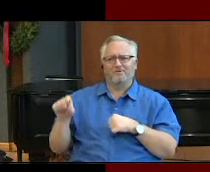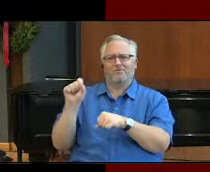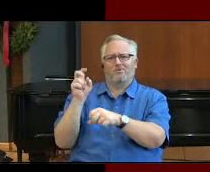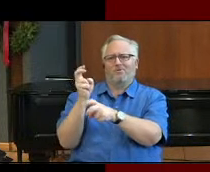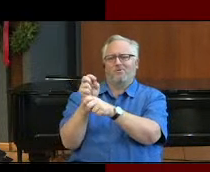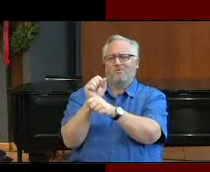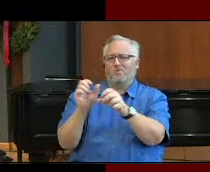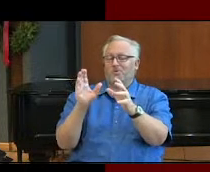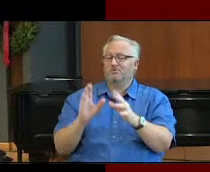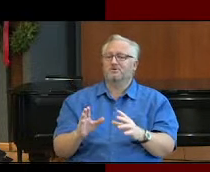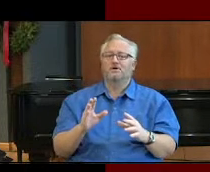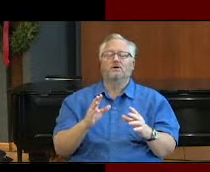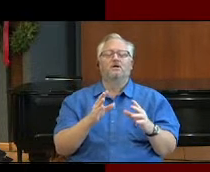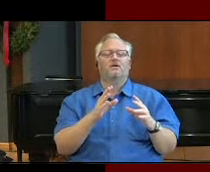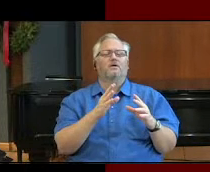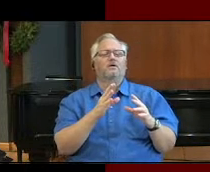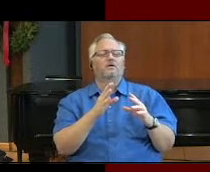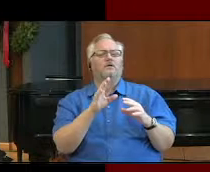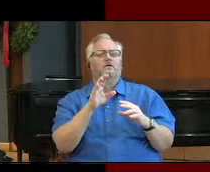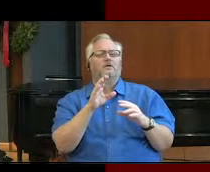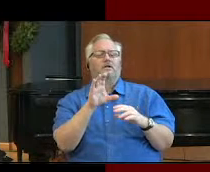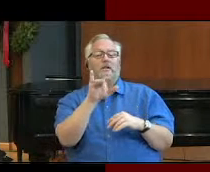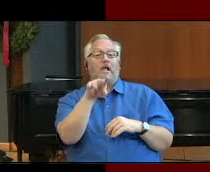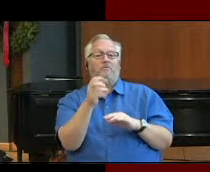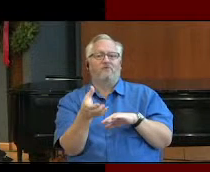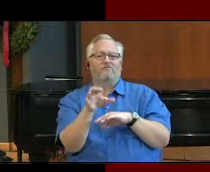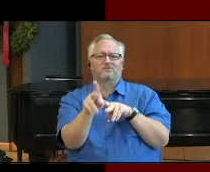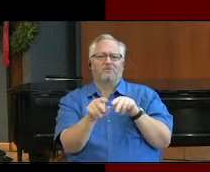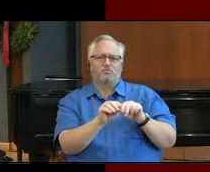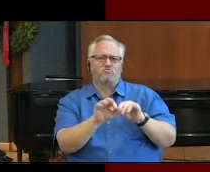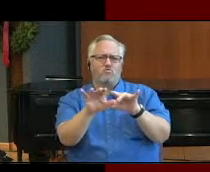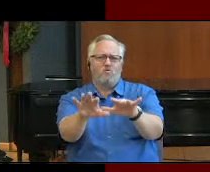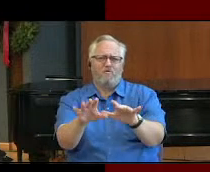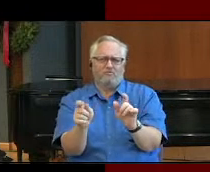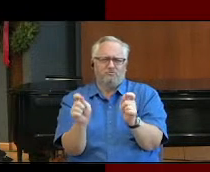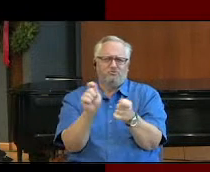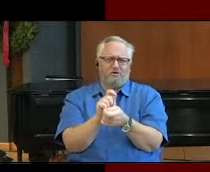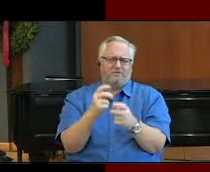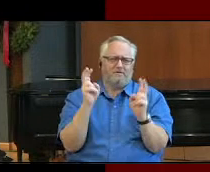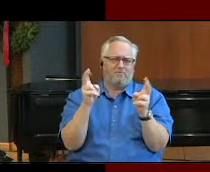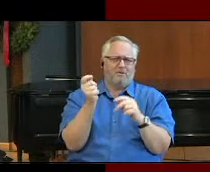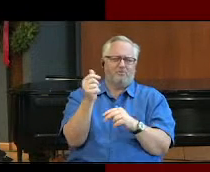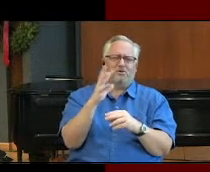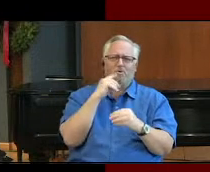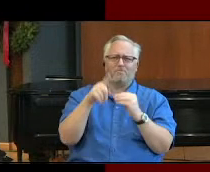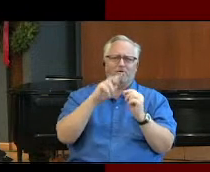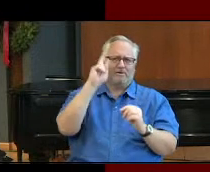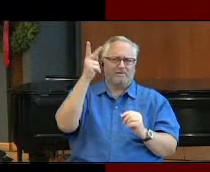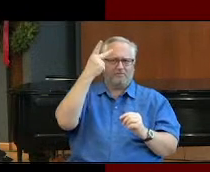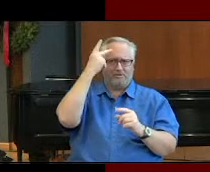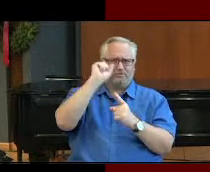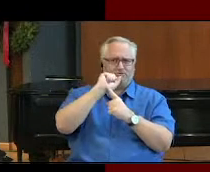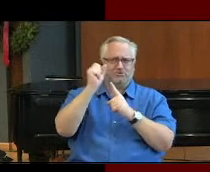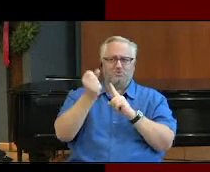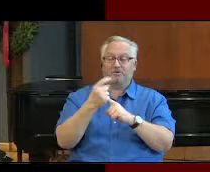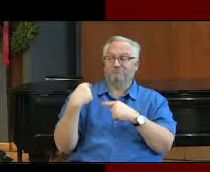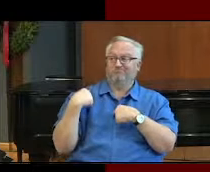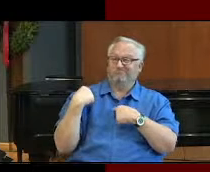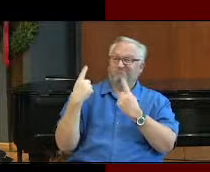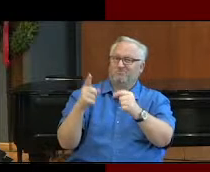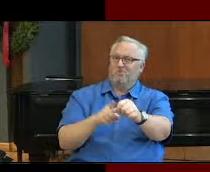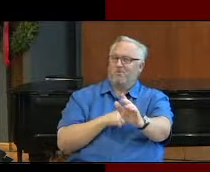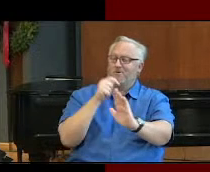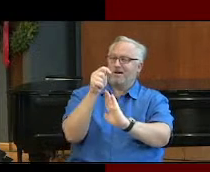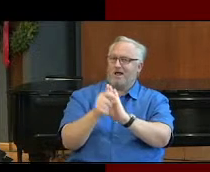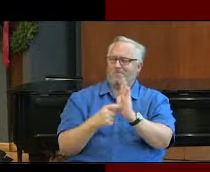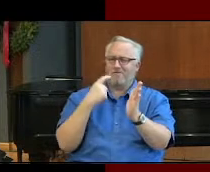forced displacement, let me touch on the global political situation. I have long observed that we need to